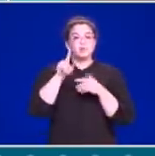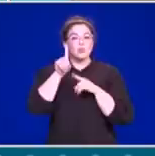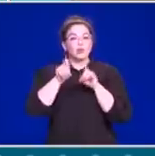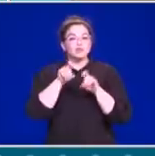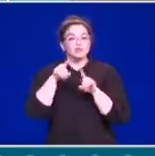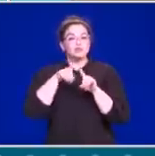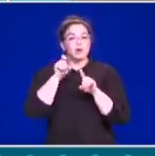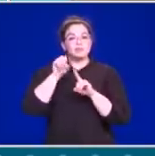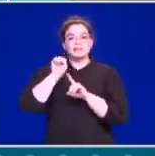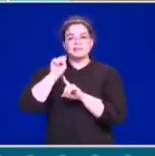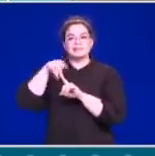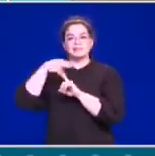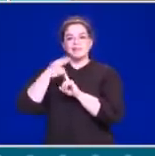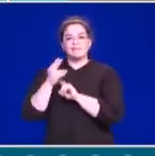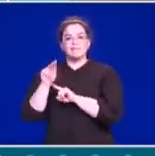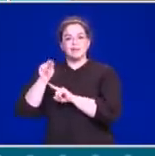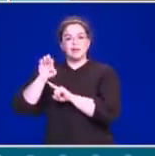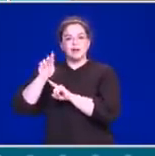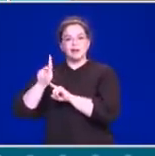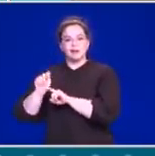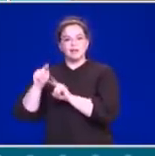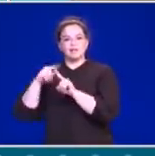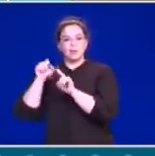Knight, Axis. Your line is open.